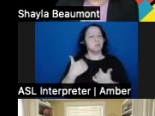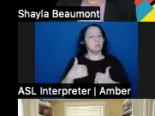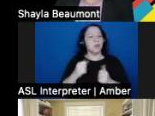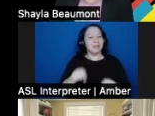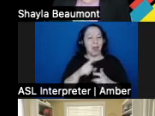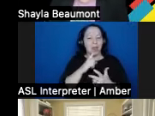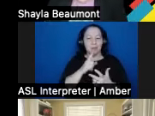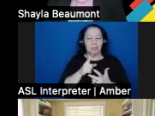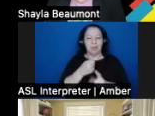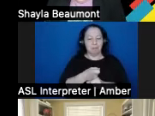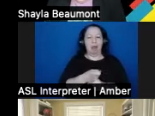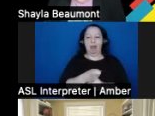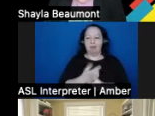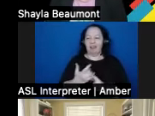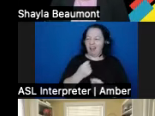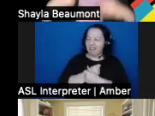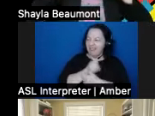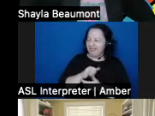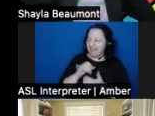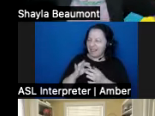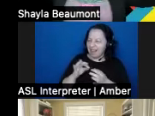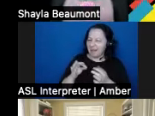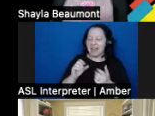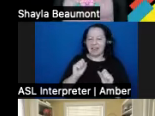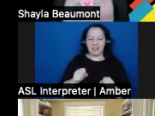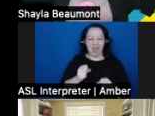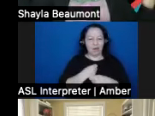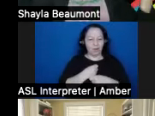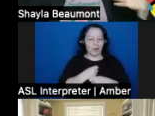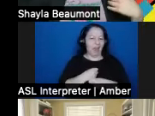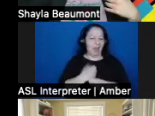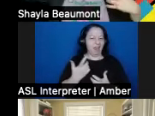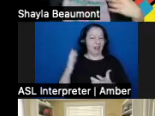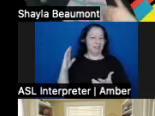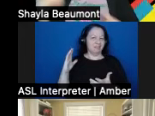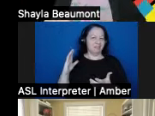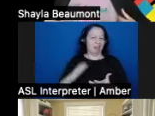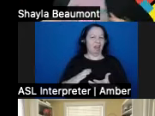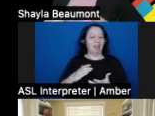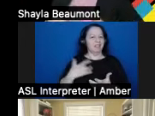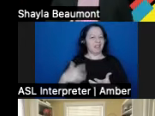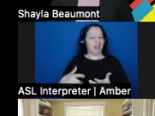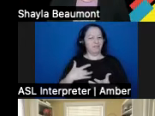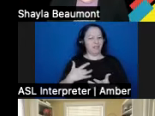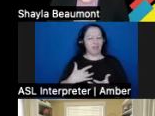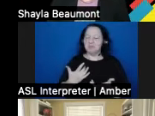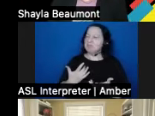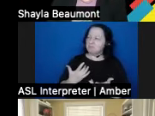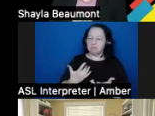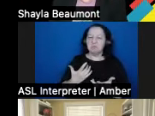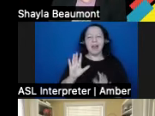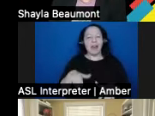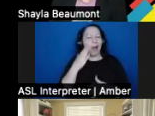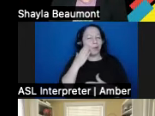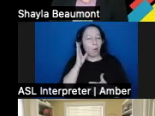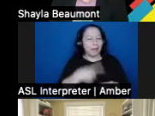desensitized. Like, you know, I just think of you know, we get so used to even just kind of, and I know we'll talk more about this, Shayla, but